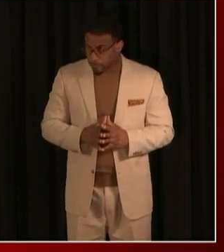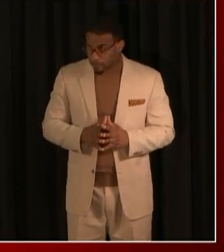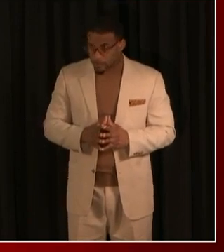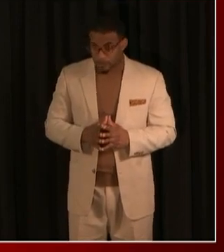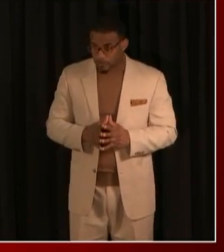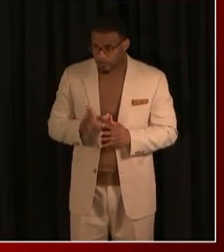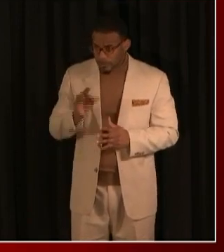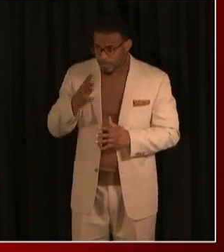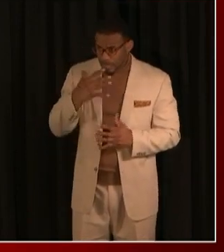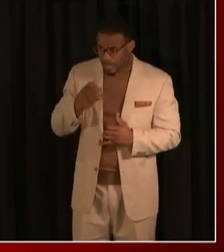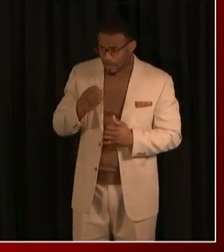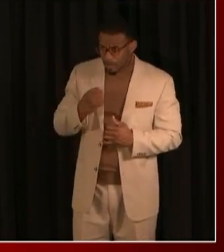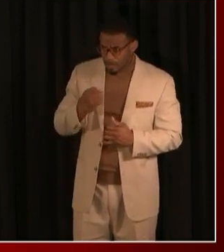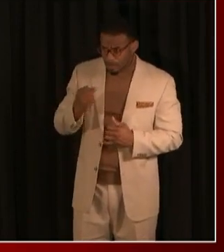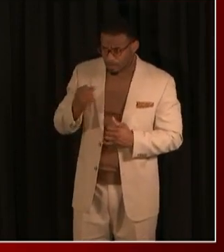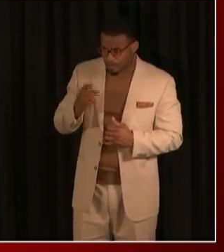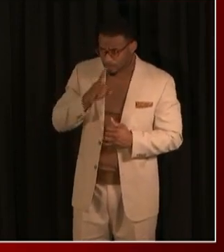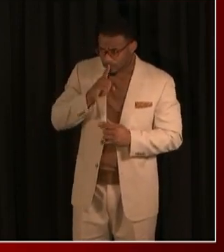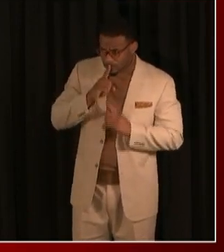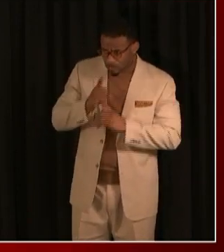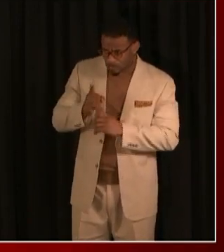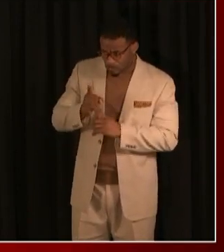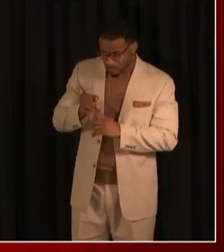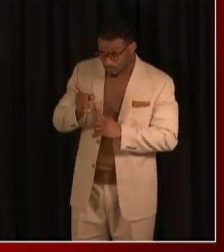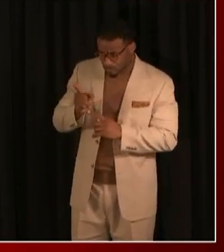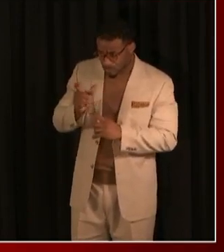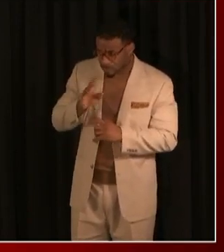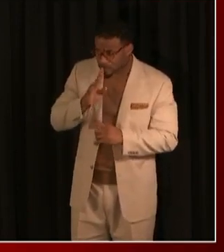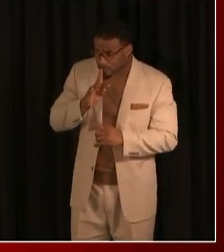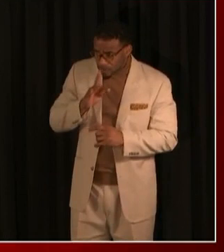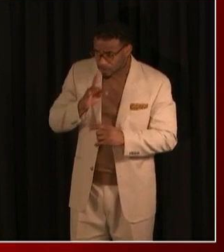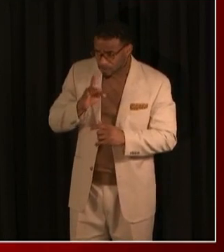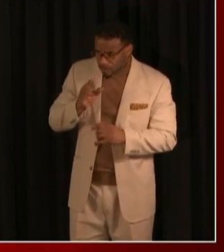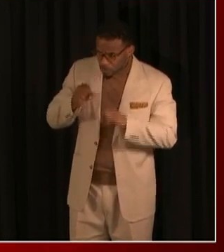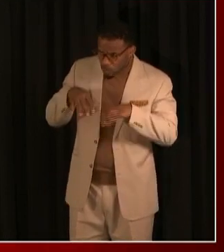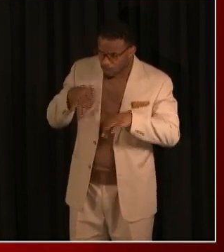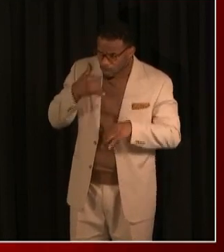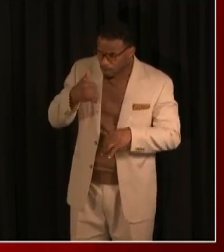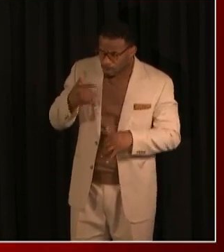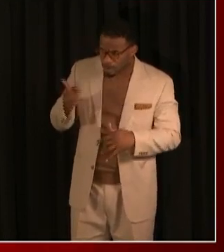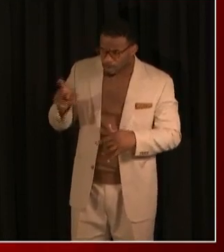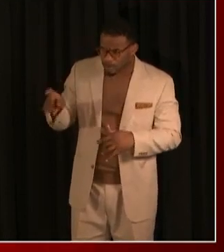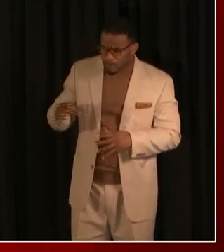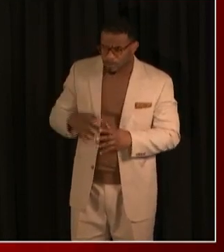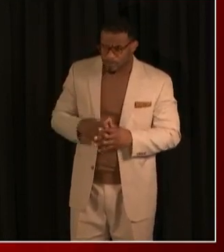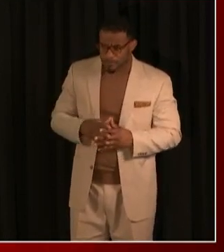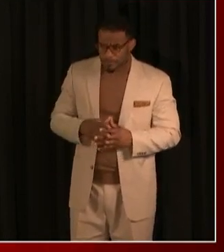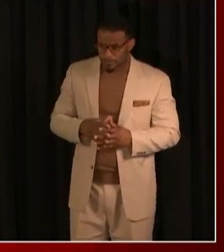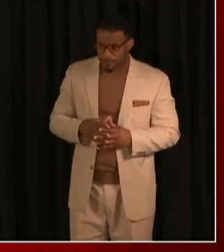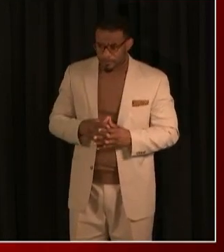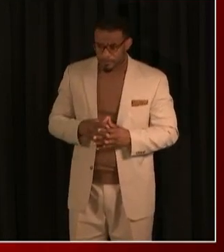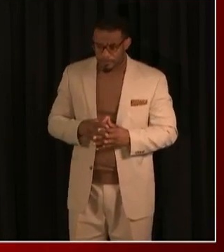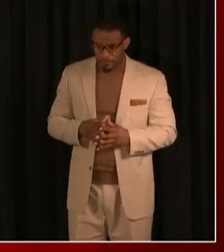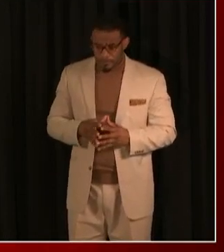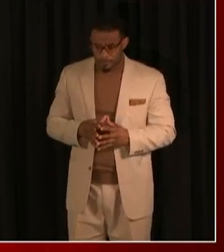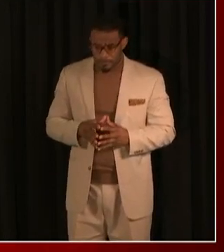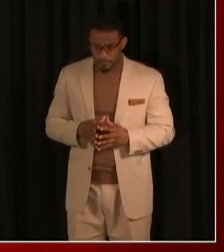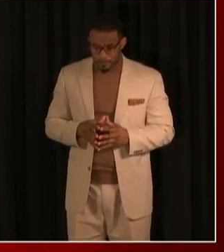Oh, DC Health Team, I don't know if your lines are muted or not. I don't know if you got dropped from the call.